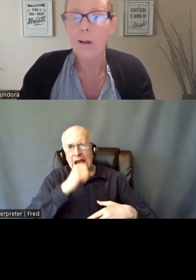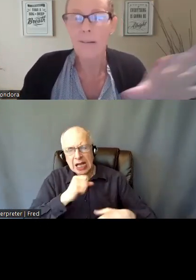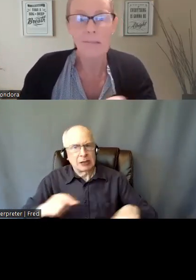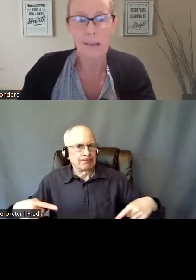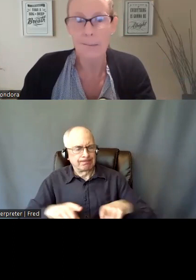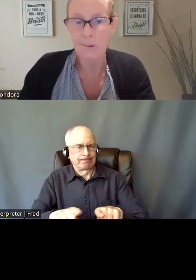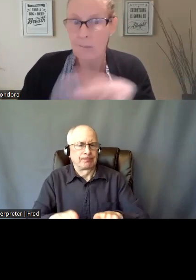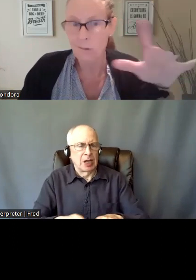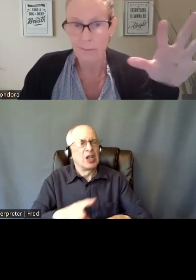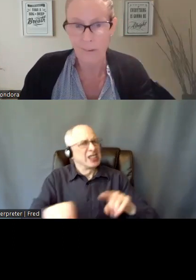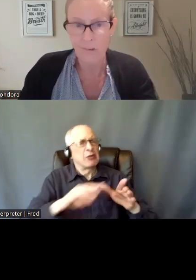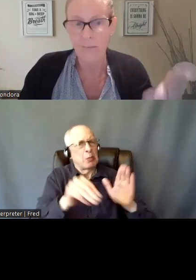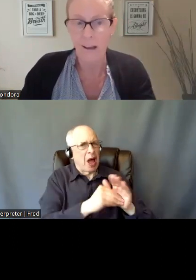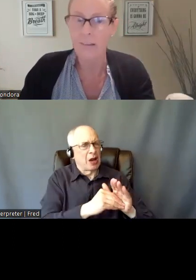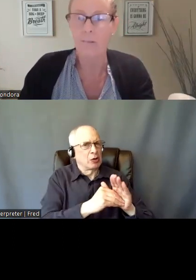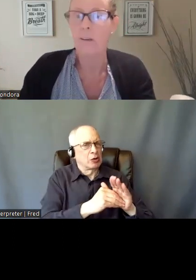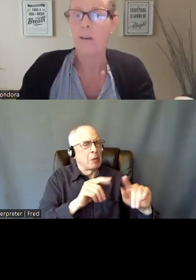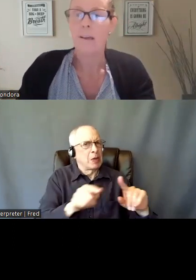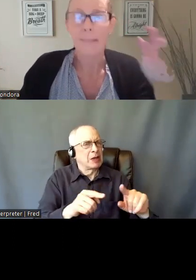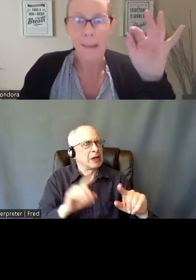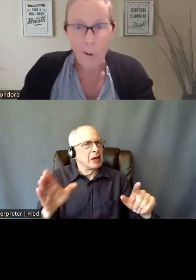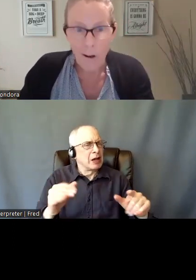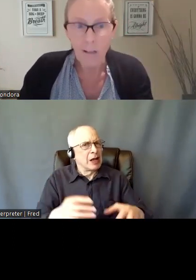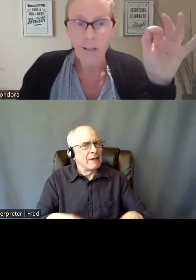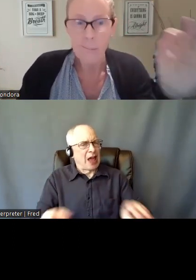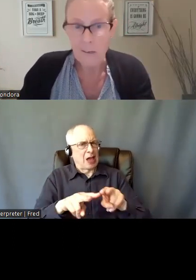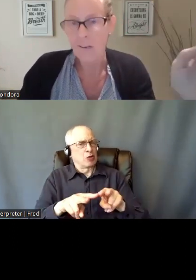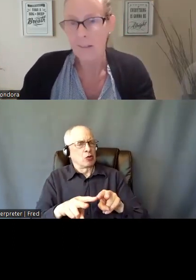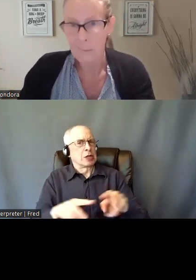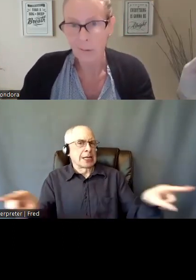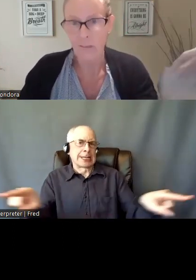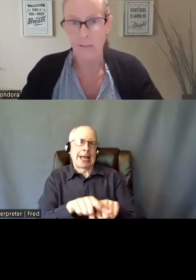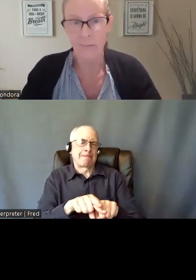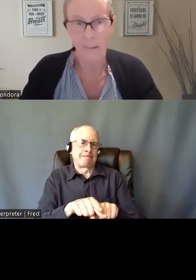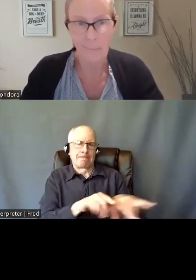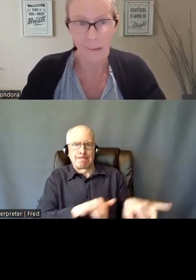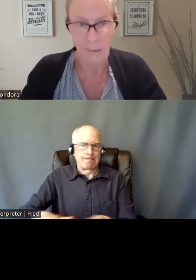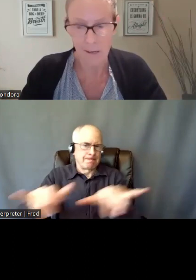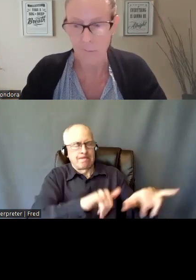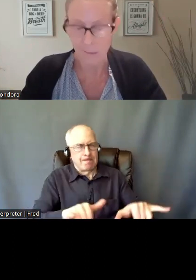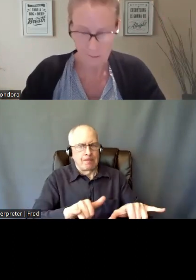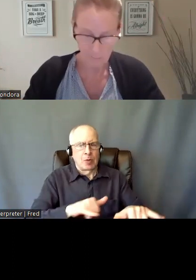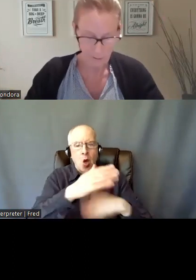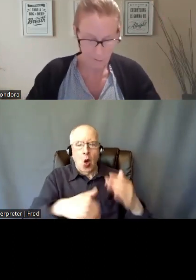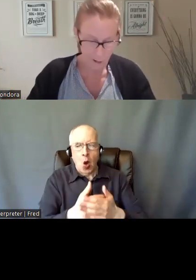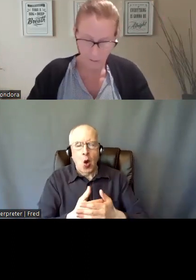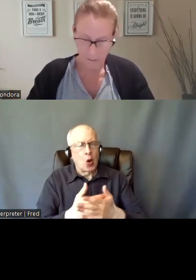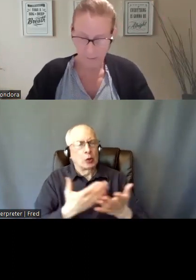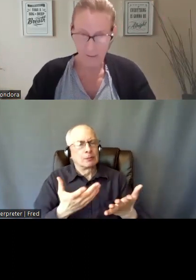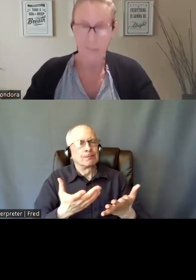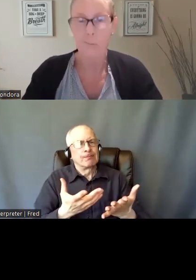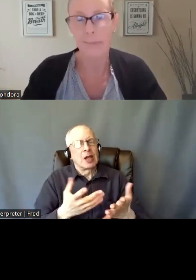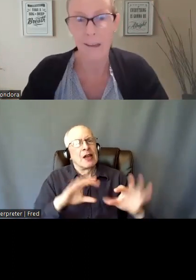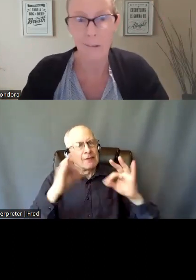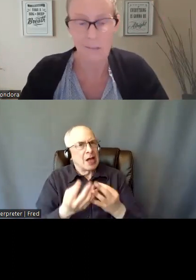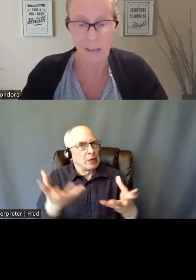but they all have the same shared sort of vision and value. And they all appreciate the importance of family engagement. So we're going to talk a lot